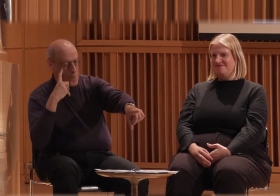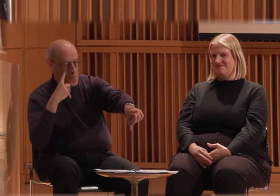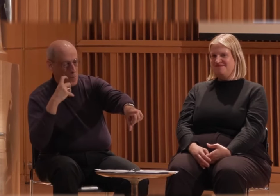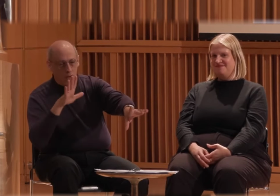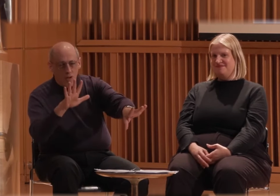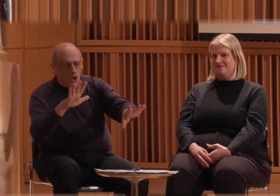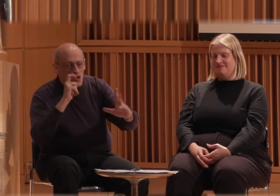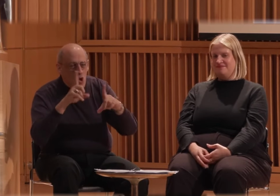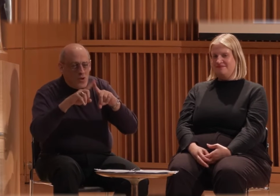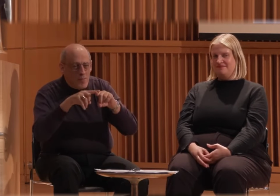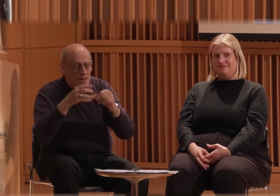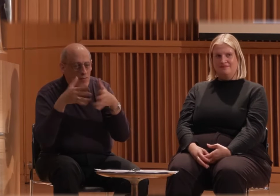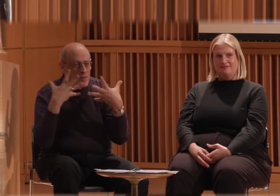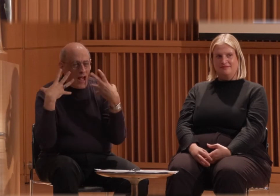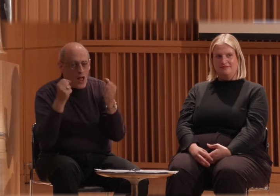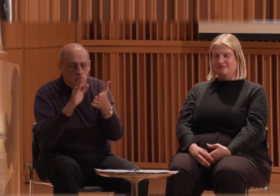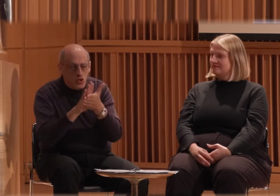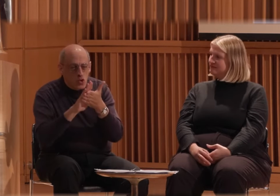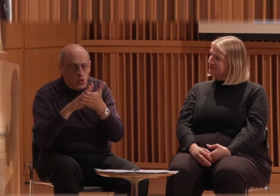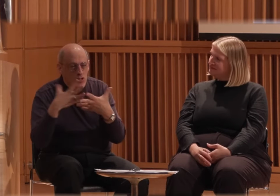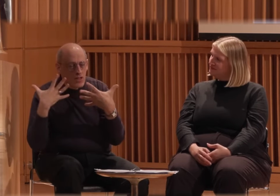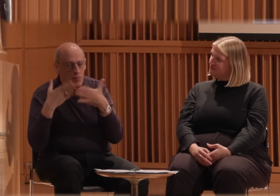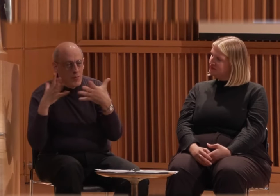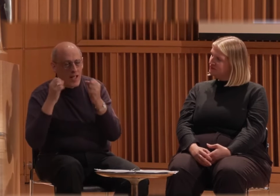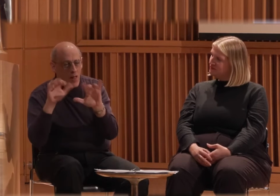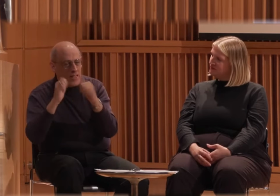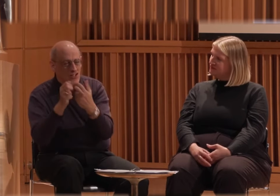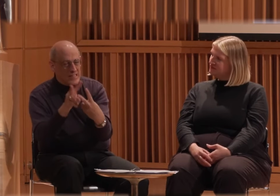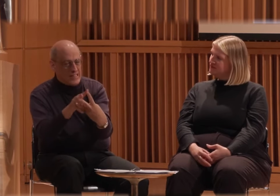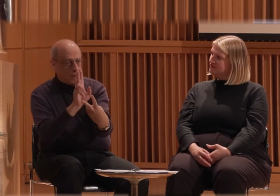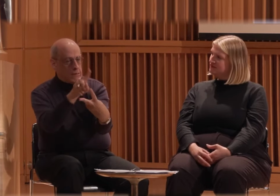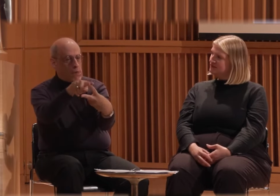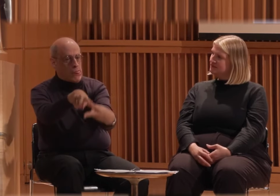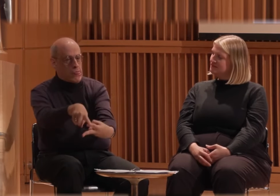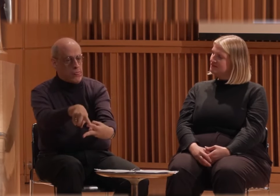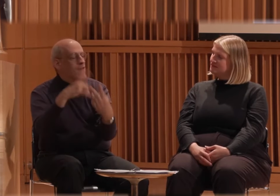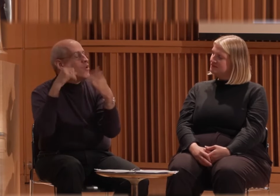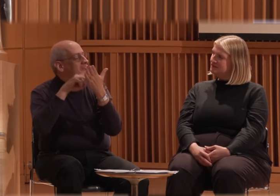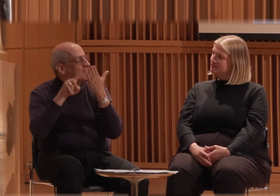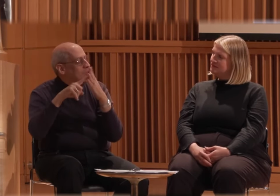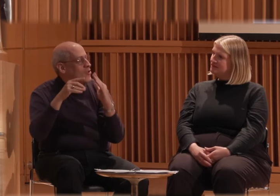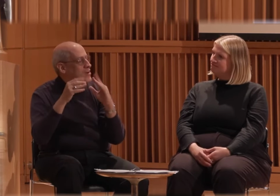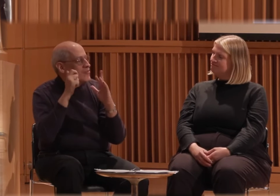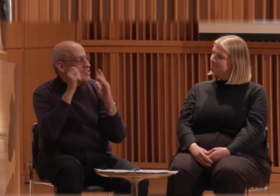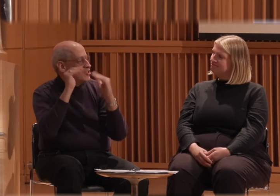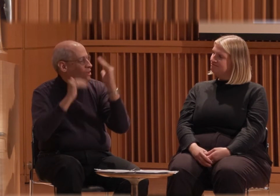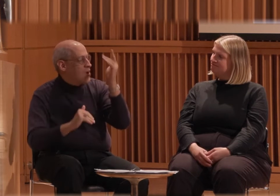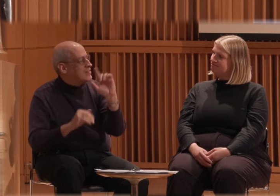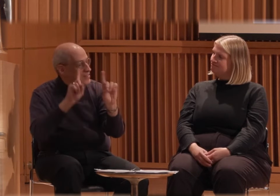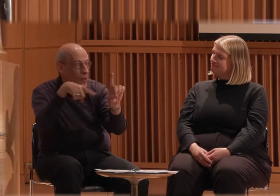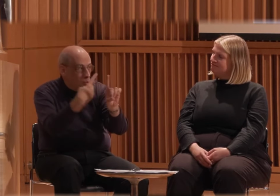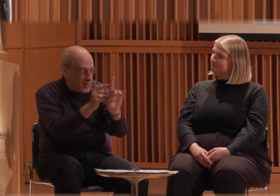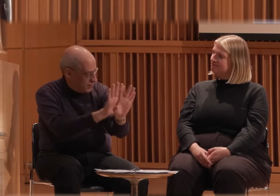Don't just depend on public health schools and public health agencies for exploring racial inequality. More often